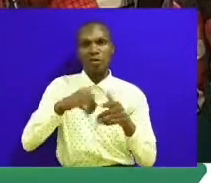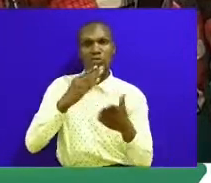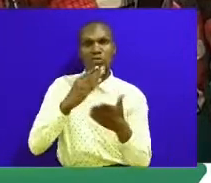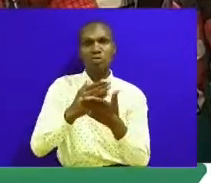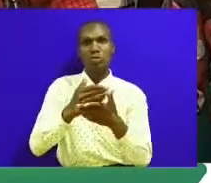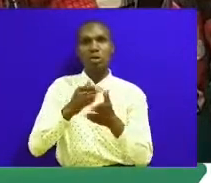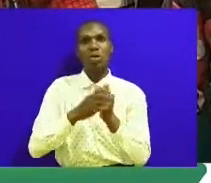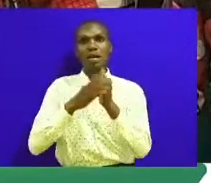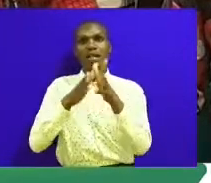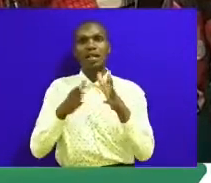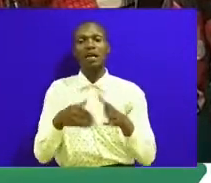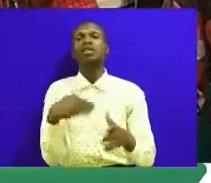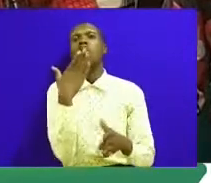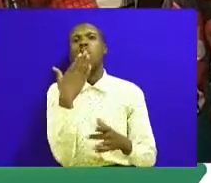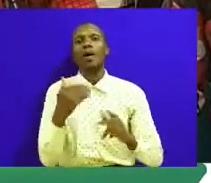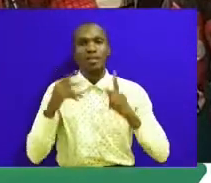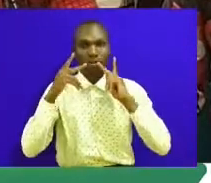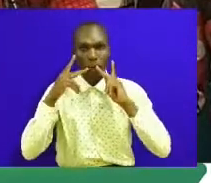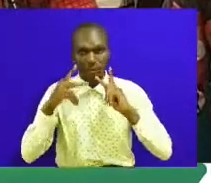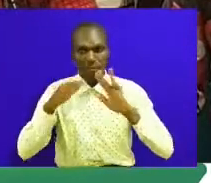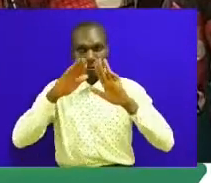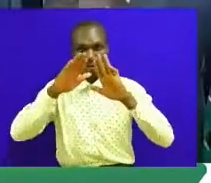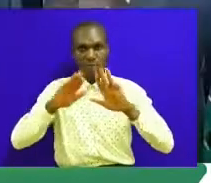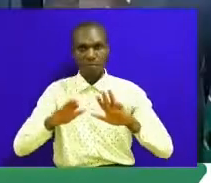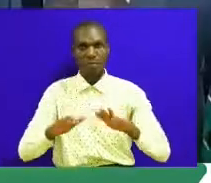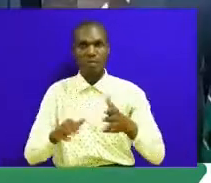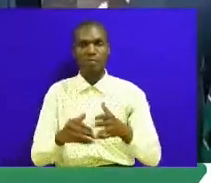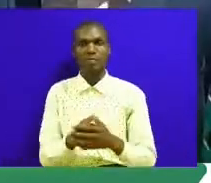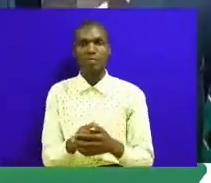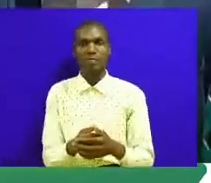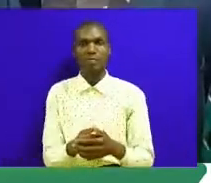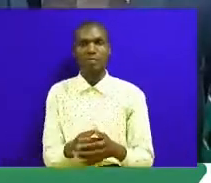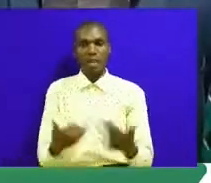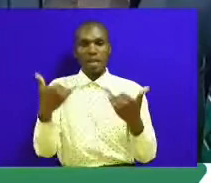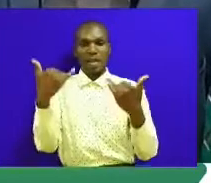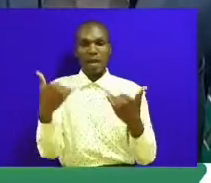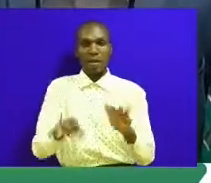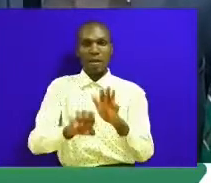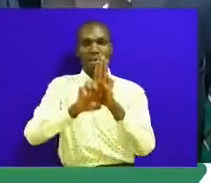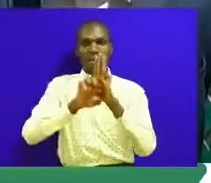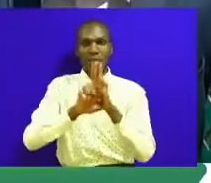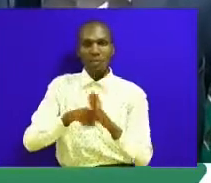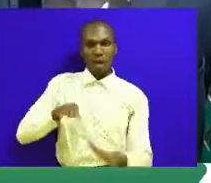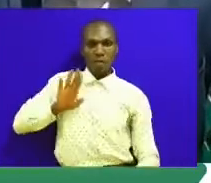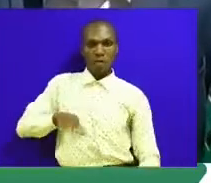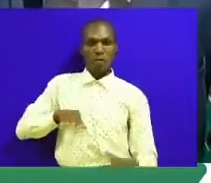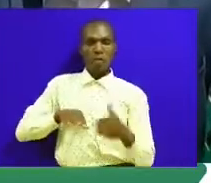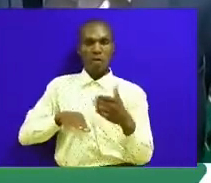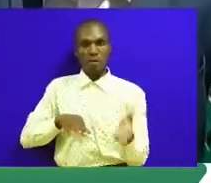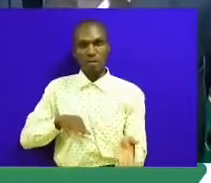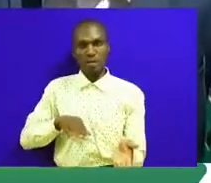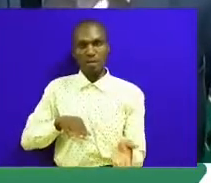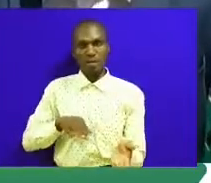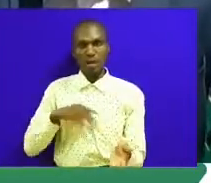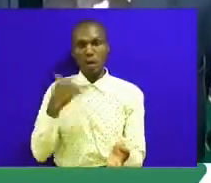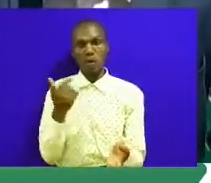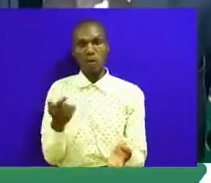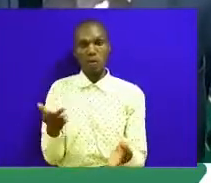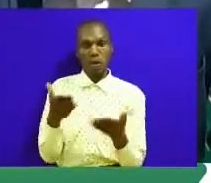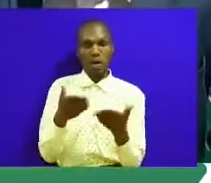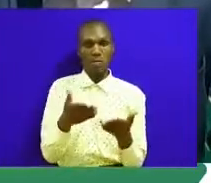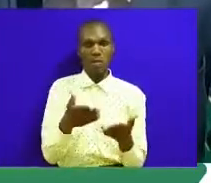abarai abuo basabire omorembe nobo toereru. Una bono mongina ogocha kocha iga Madha